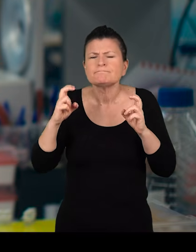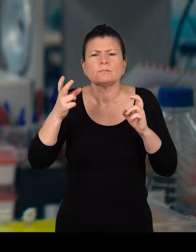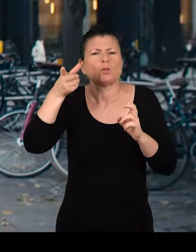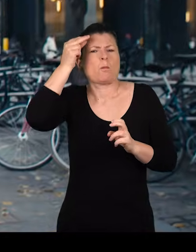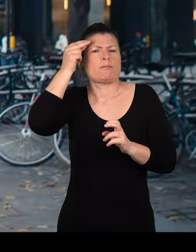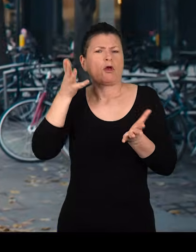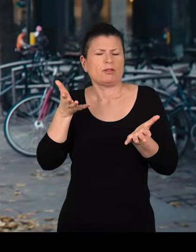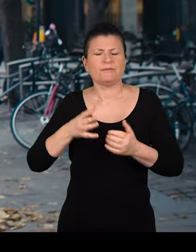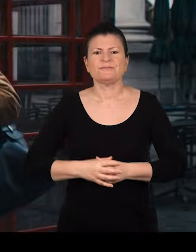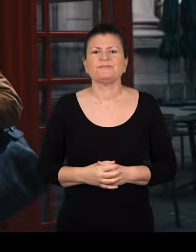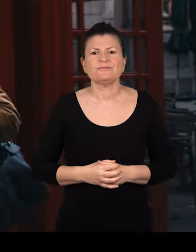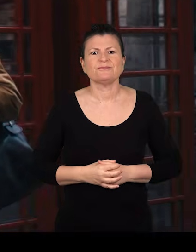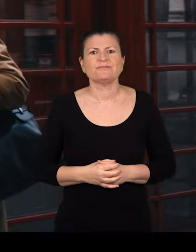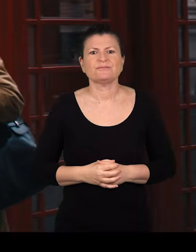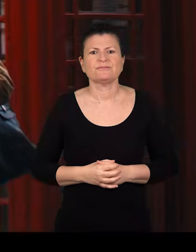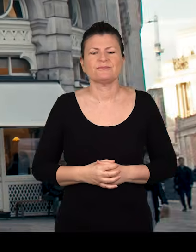their hearing.